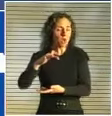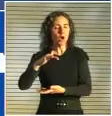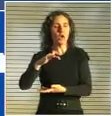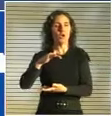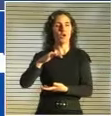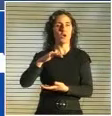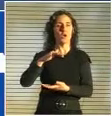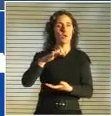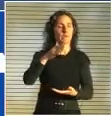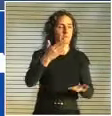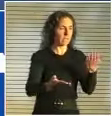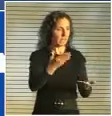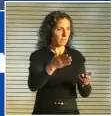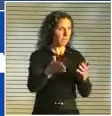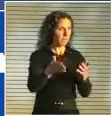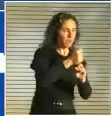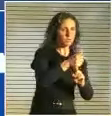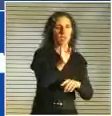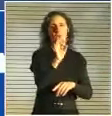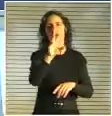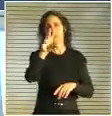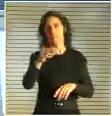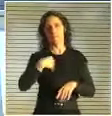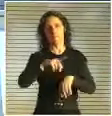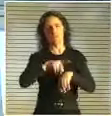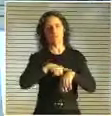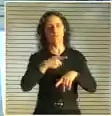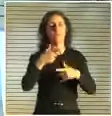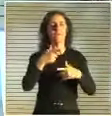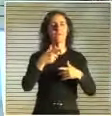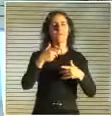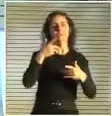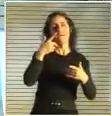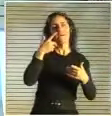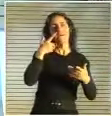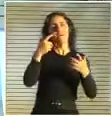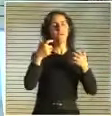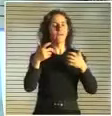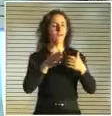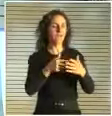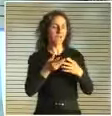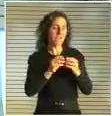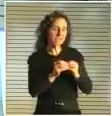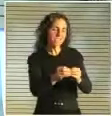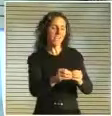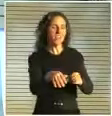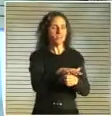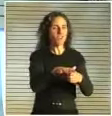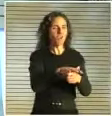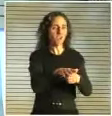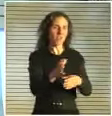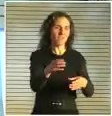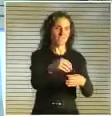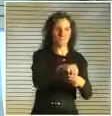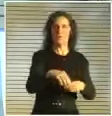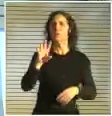local manufacturers to support this? Really complex, but it's amazing the tool that you've created to support the decisions that need to be